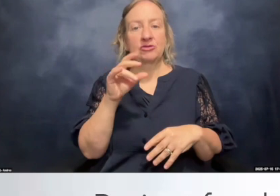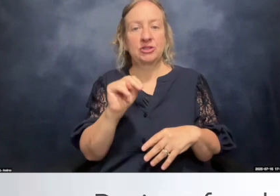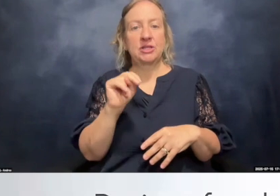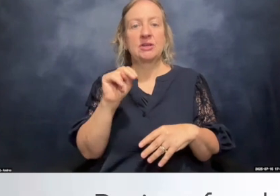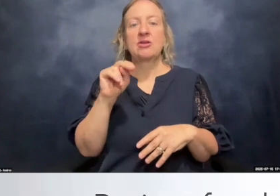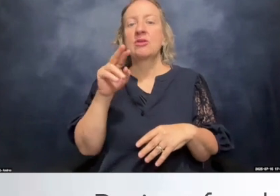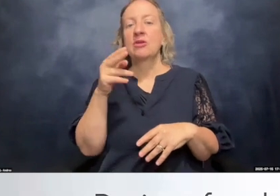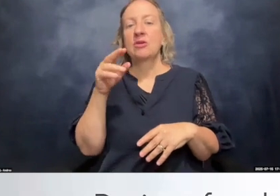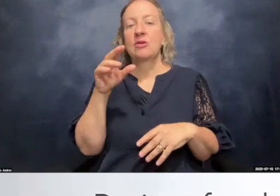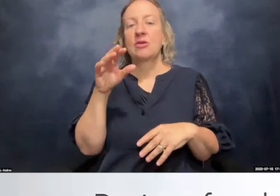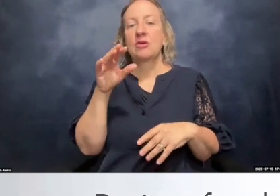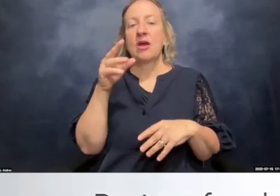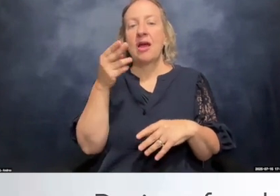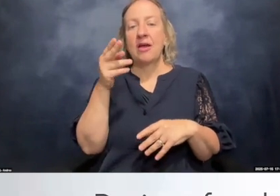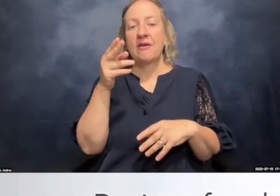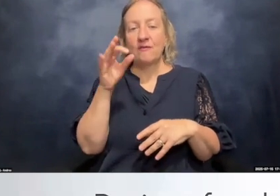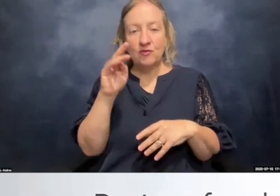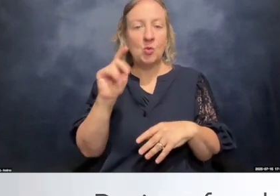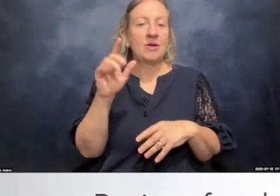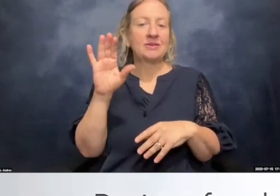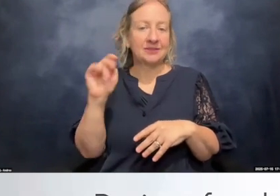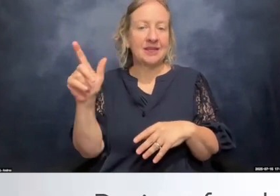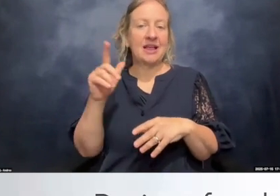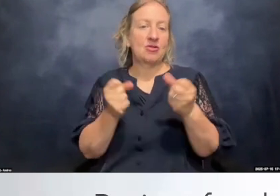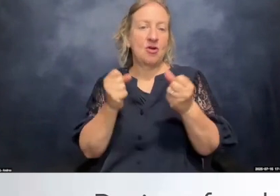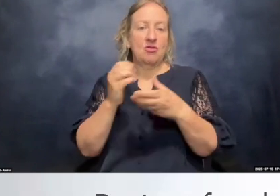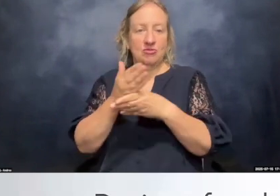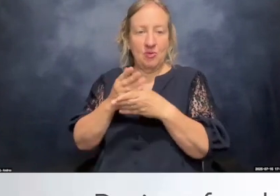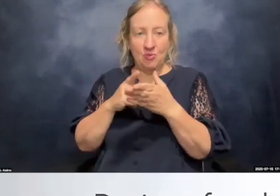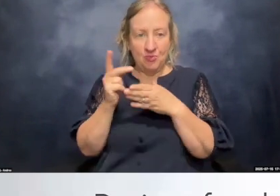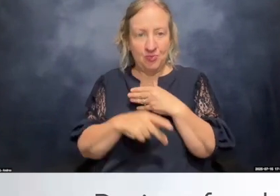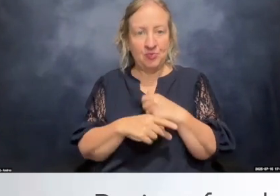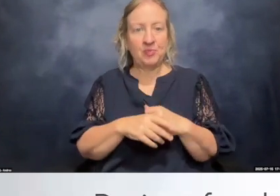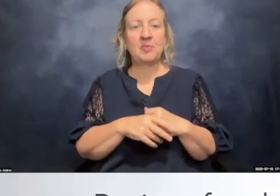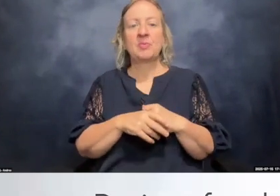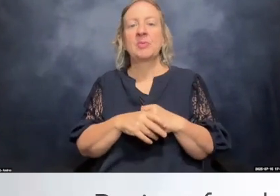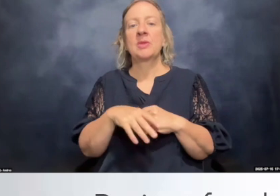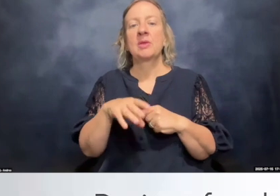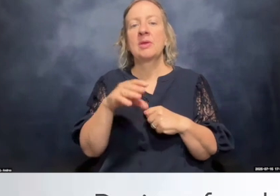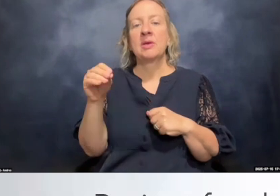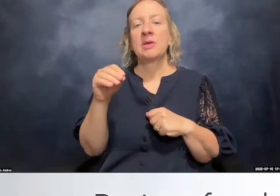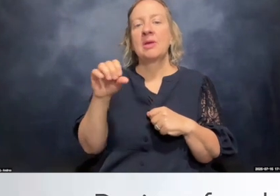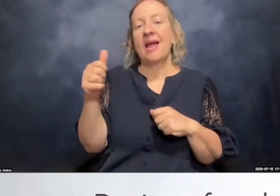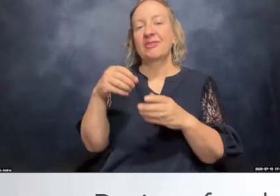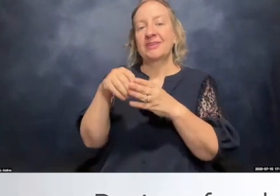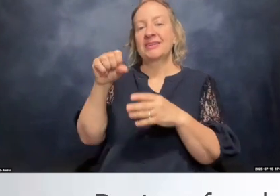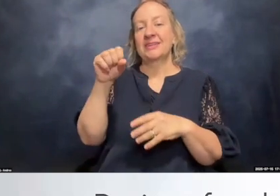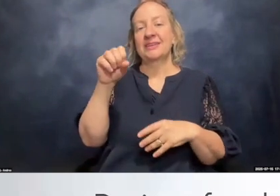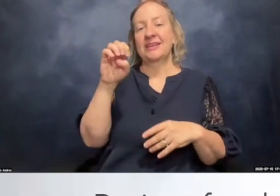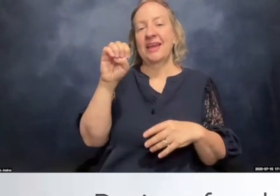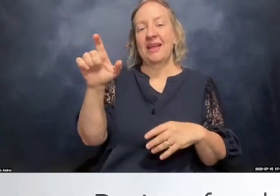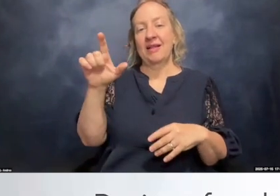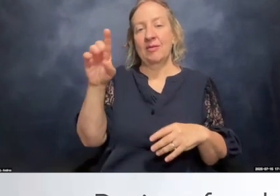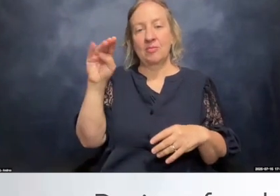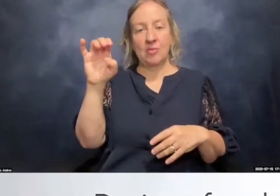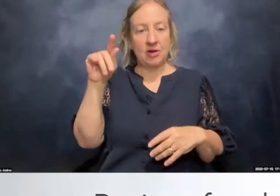South El Monte. The statewide CMO program is administered by CARB's grantee, CalSTART, and their partners Shared